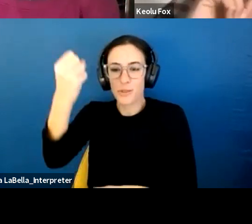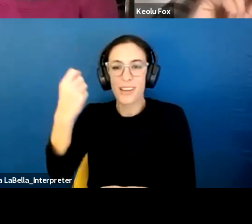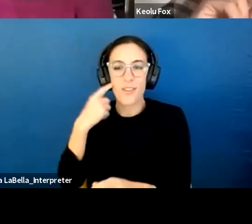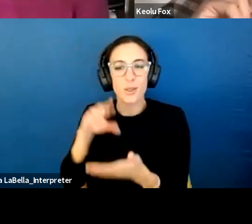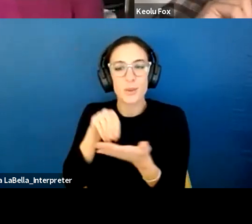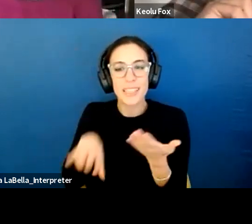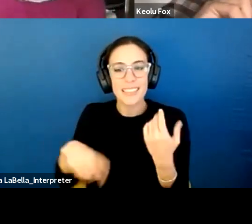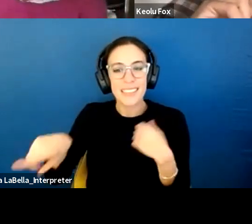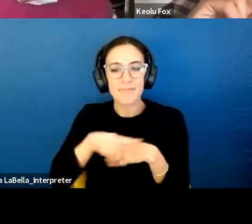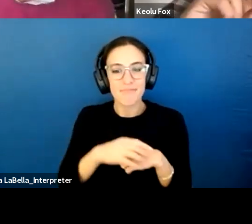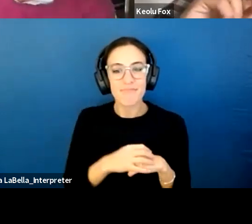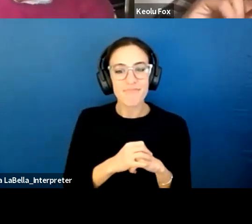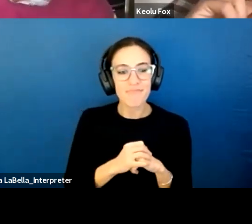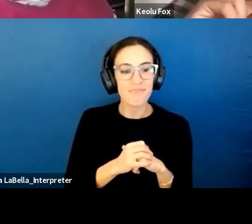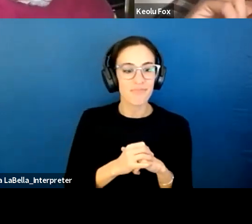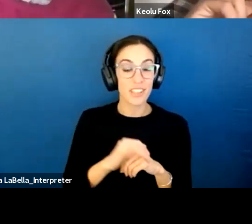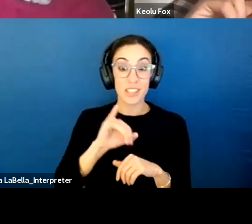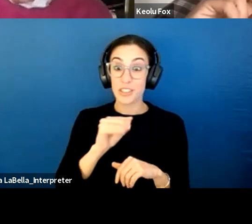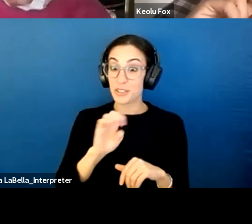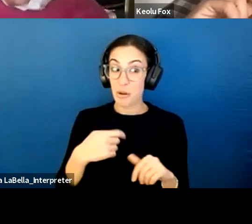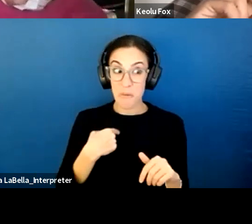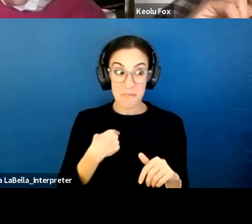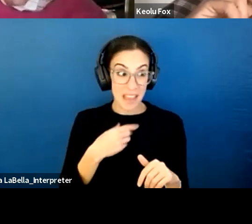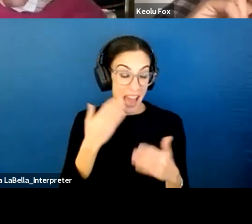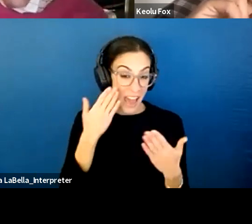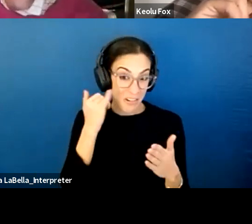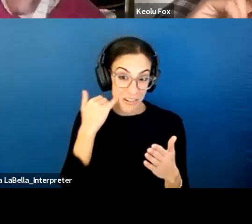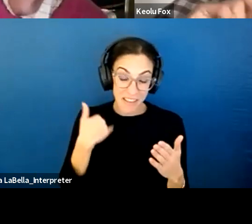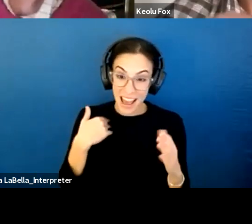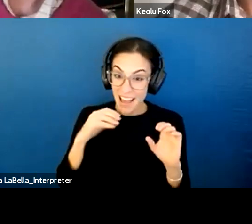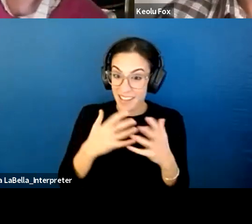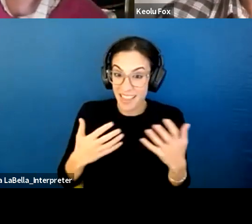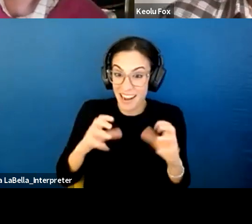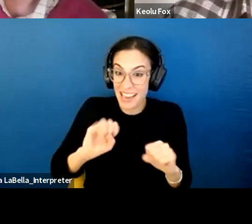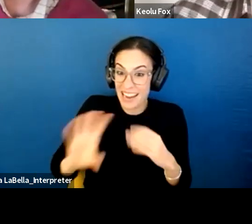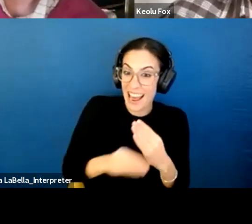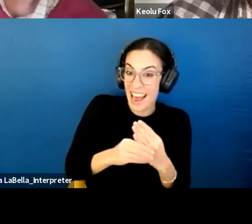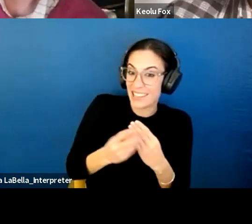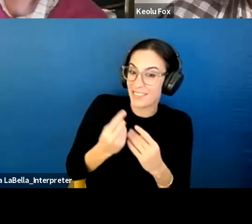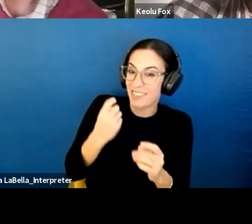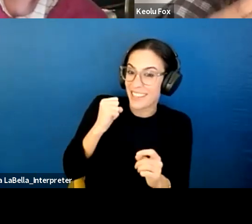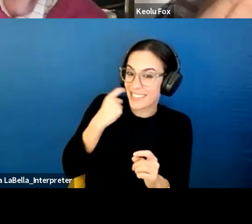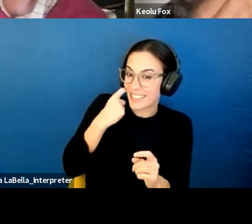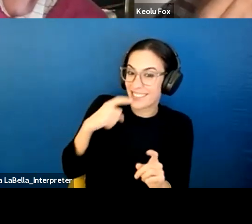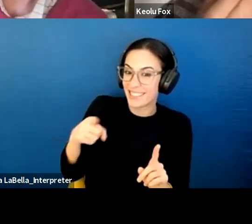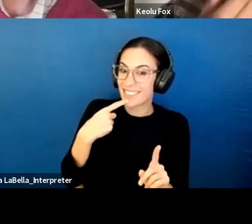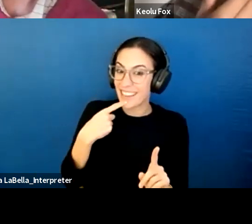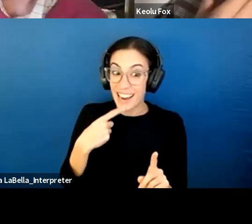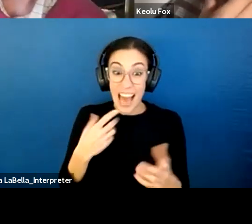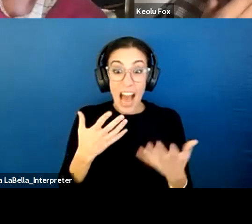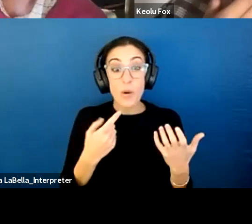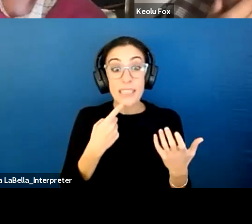I'm not sure I have a whole lot to add to what Sarah just said. That was good. I almost feel like just do that,